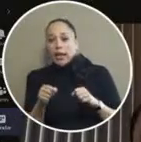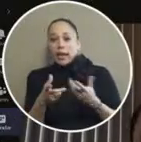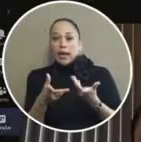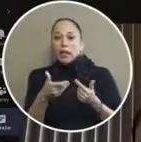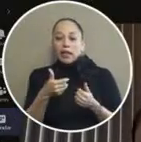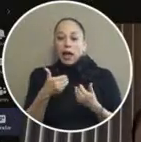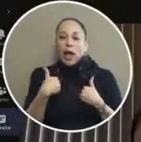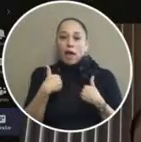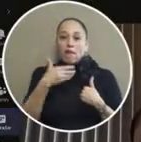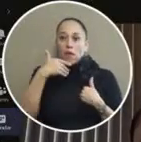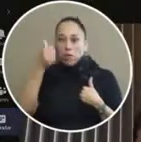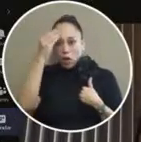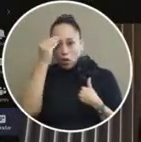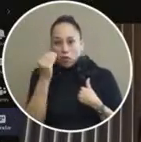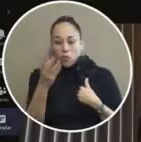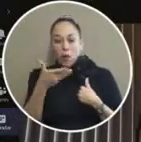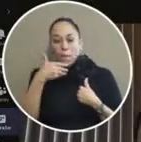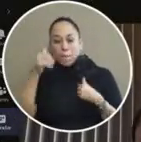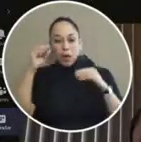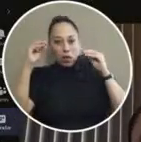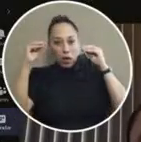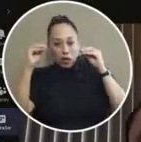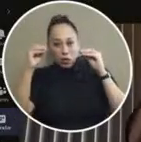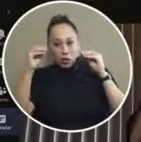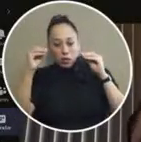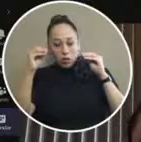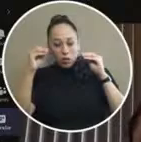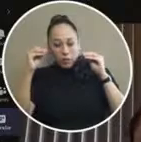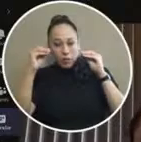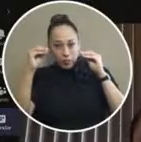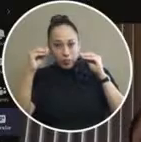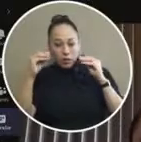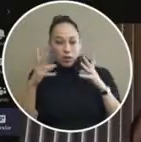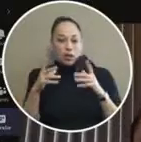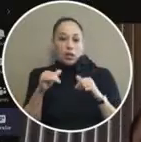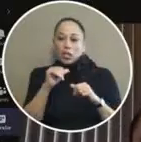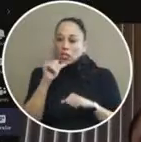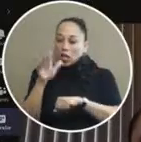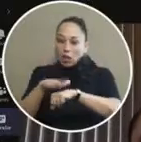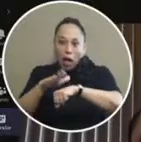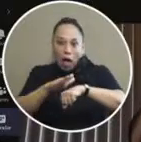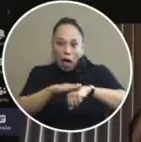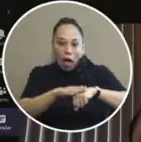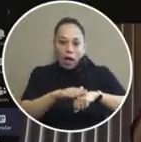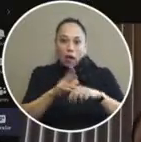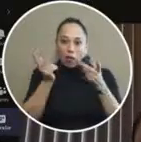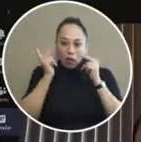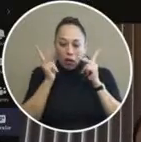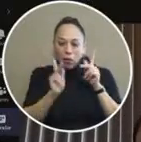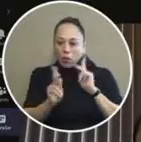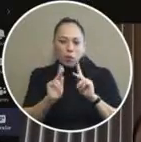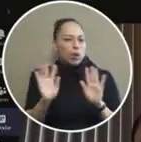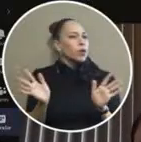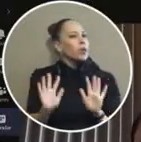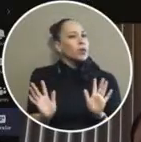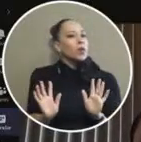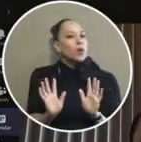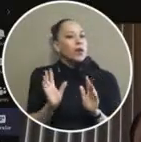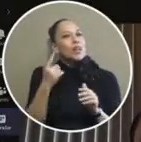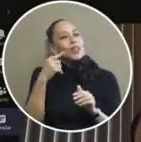better informed. As I mentioned before, it's not to alarm the people, is to make a better